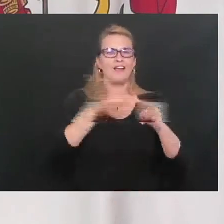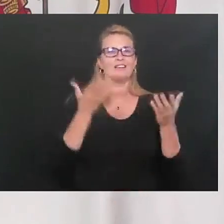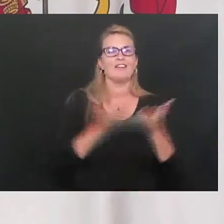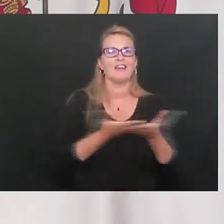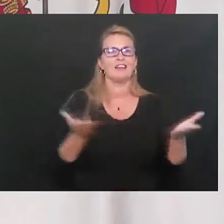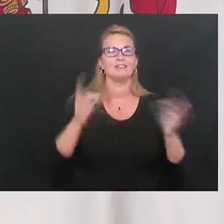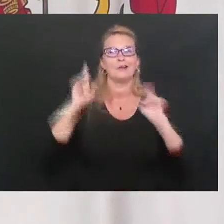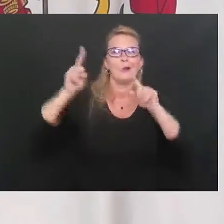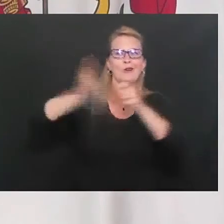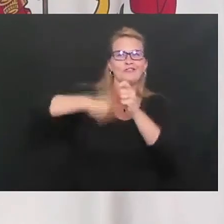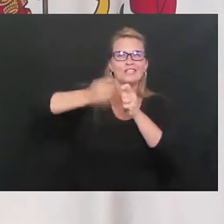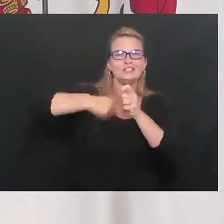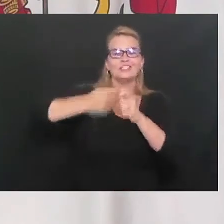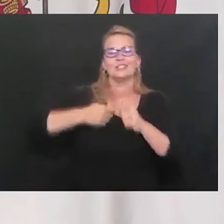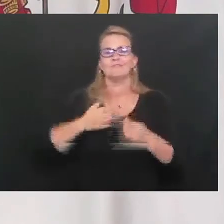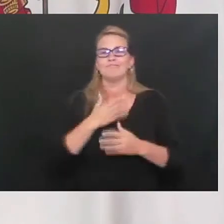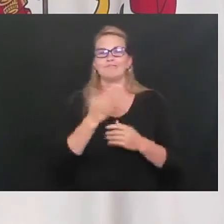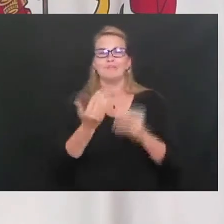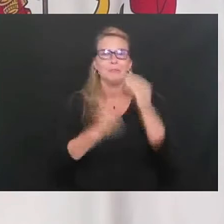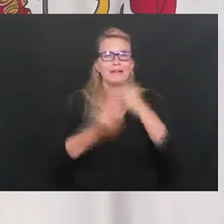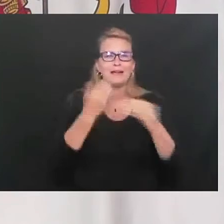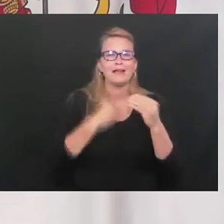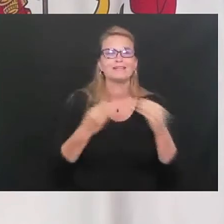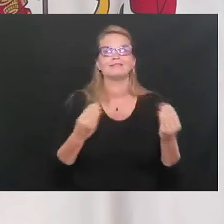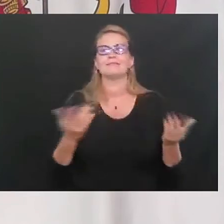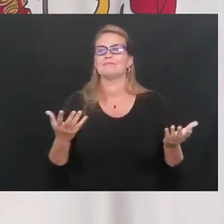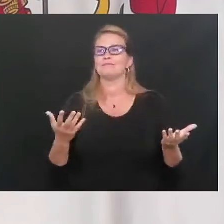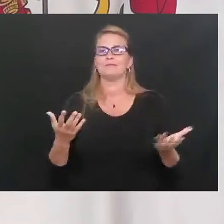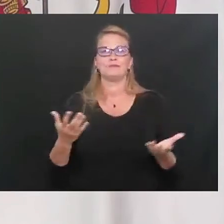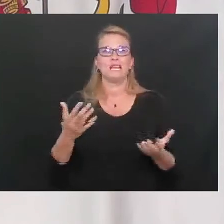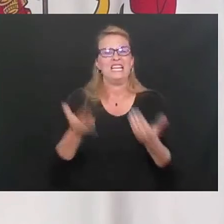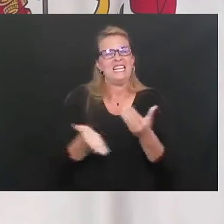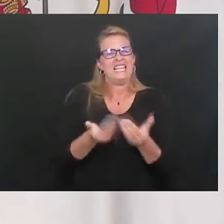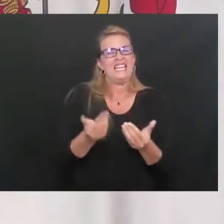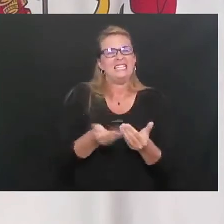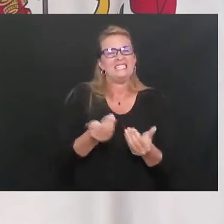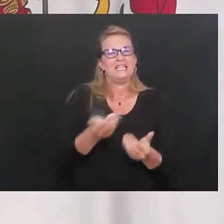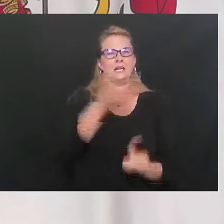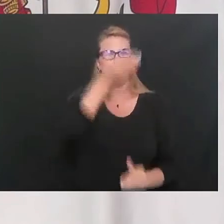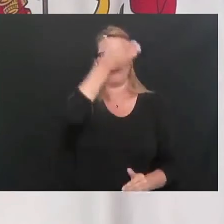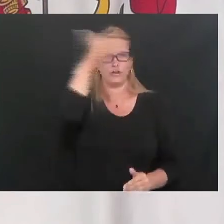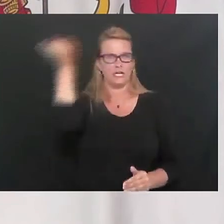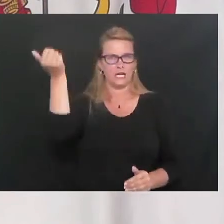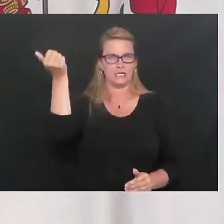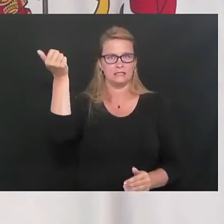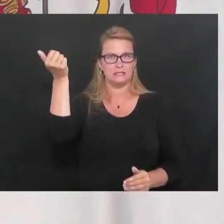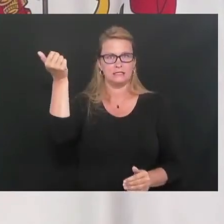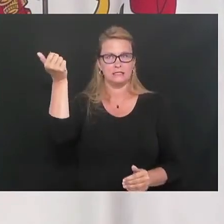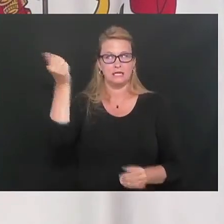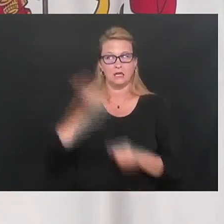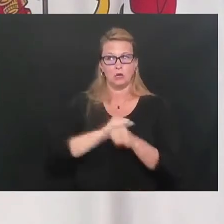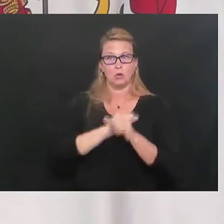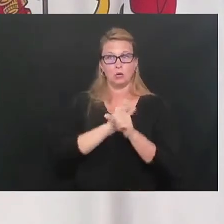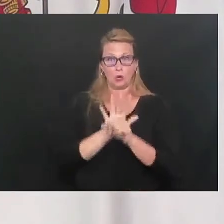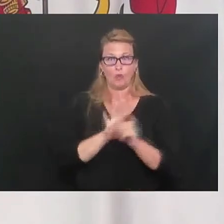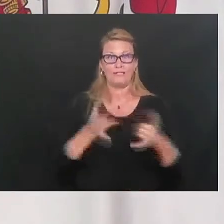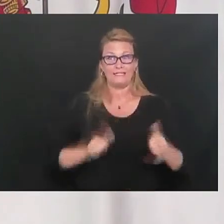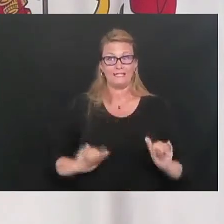fishing or whatever. And it's easy to forget that this thing is still right here with